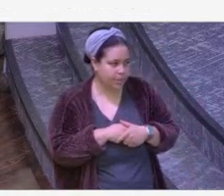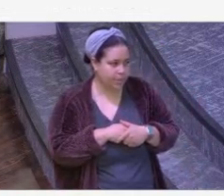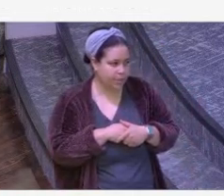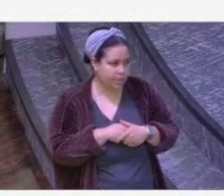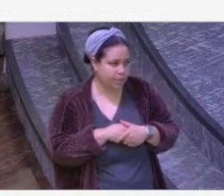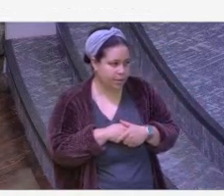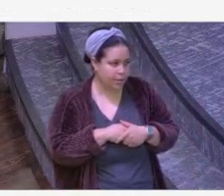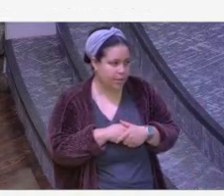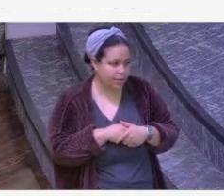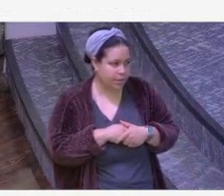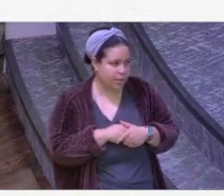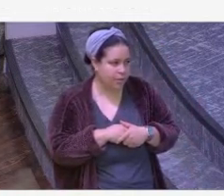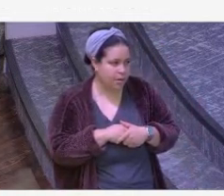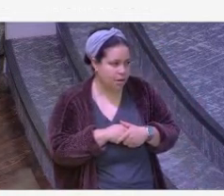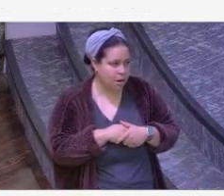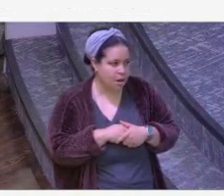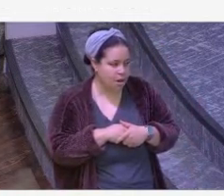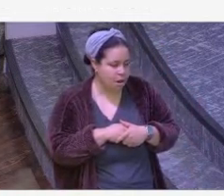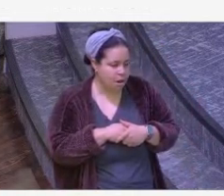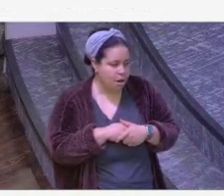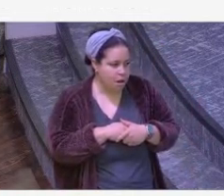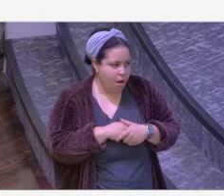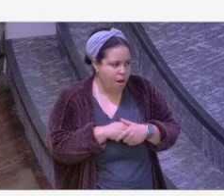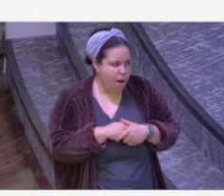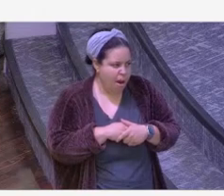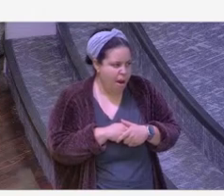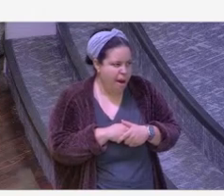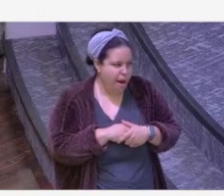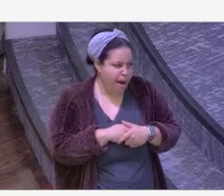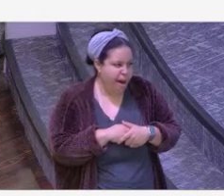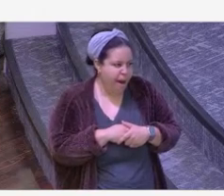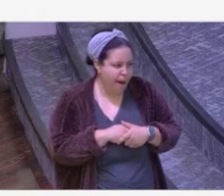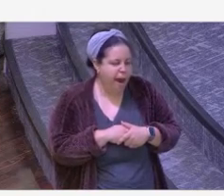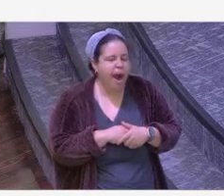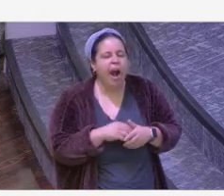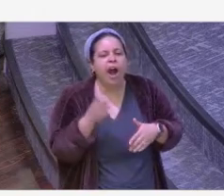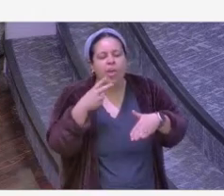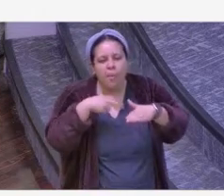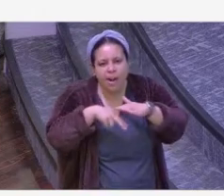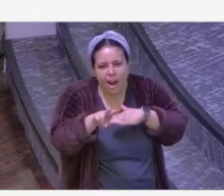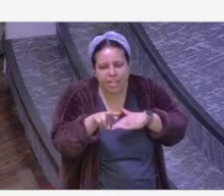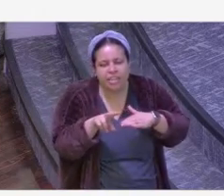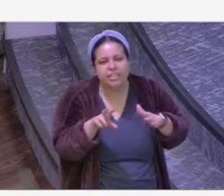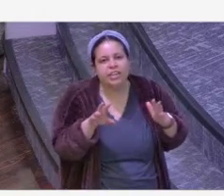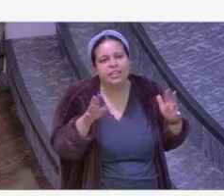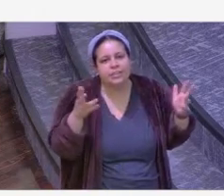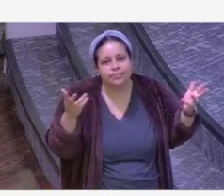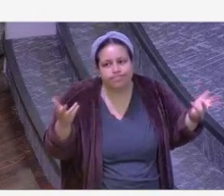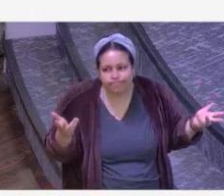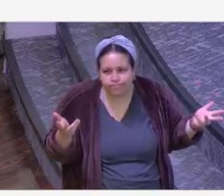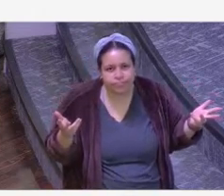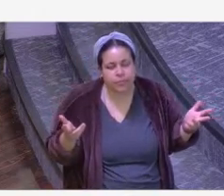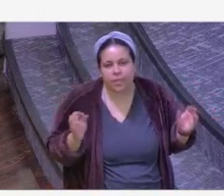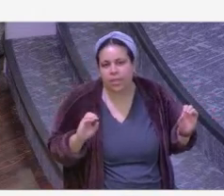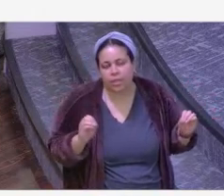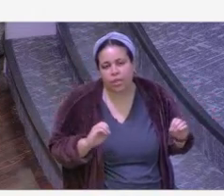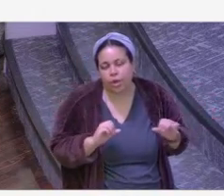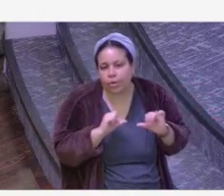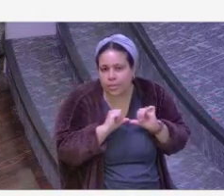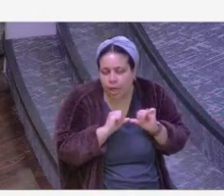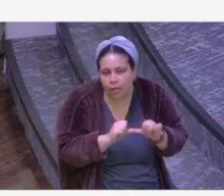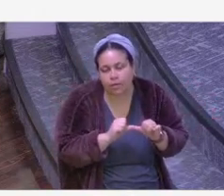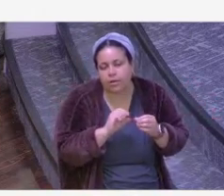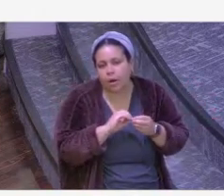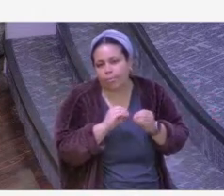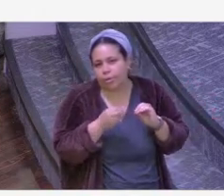do is look at the FY 2025 revenue projections. Again, they're projections. At this point, we don't have solid numbers from the Tax Digest.